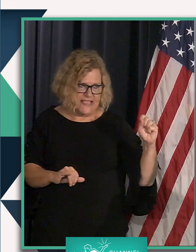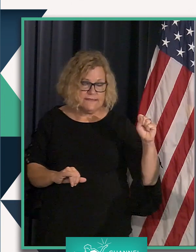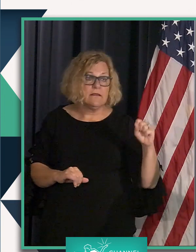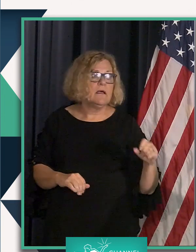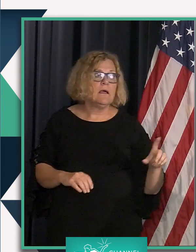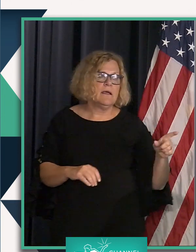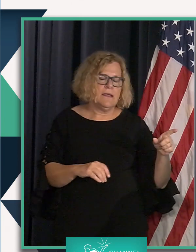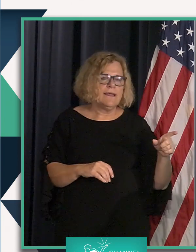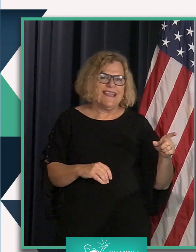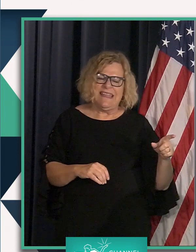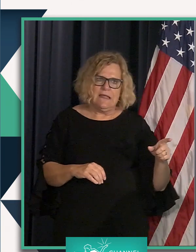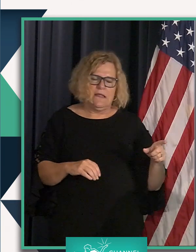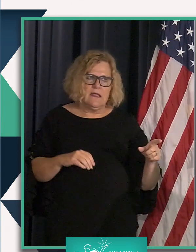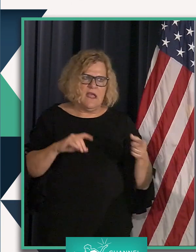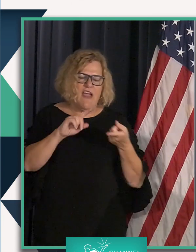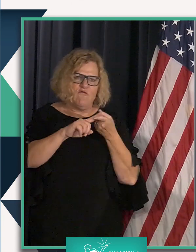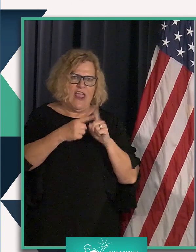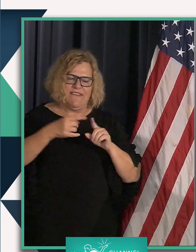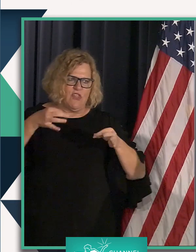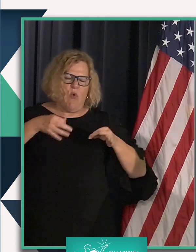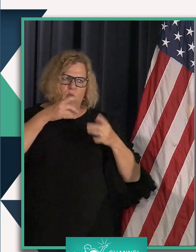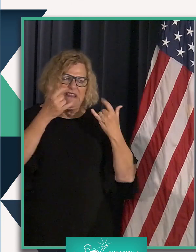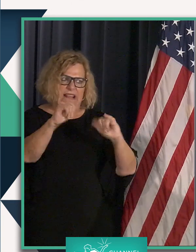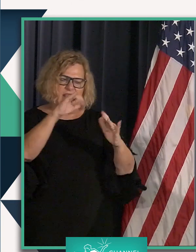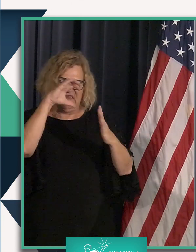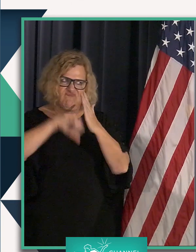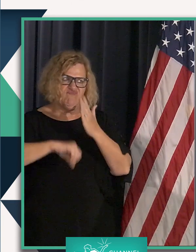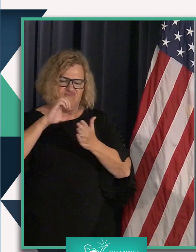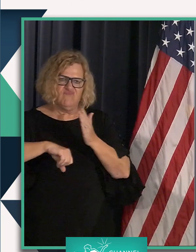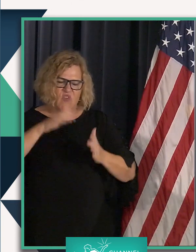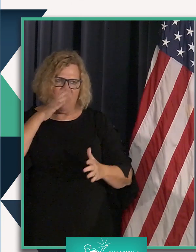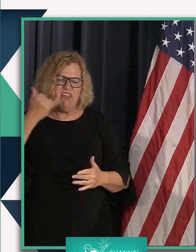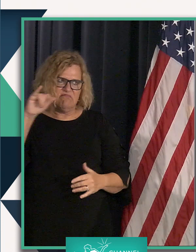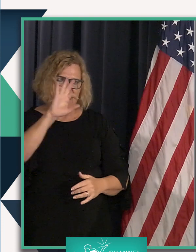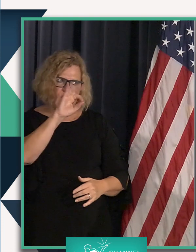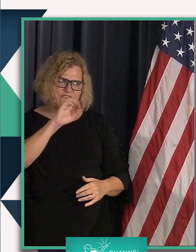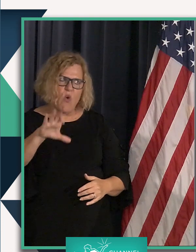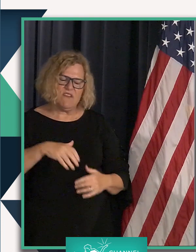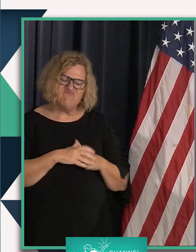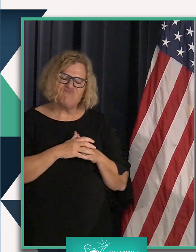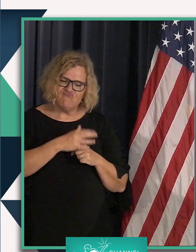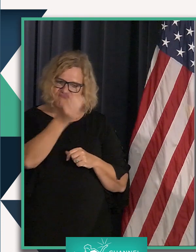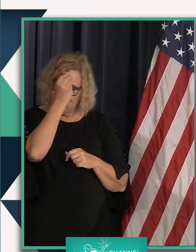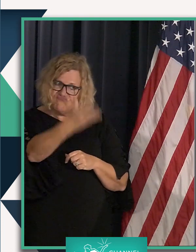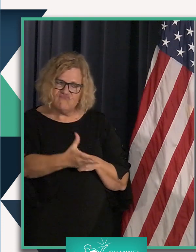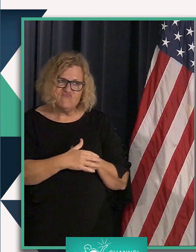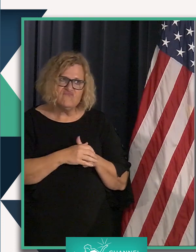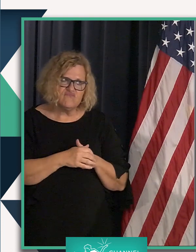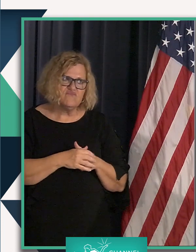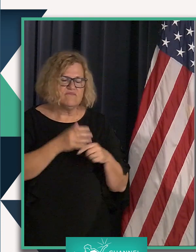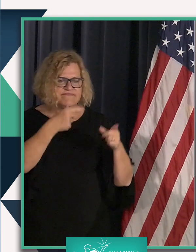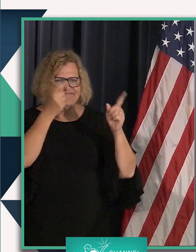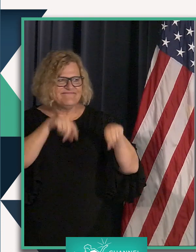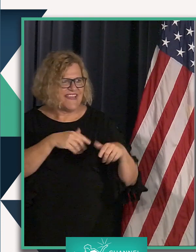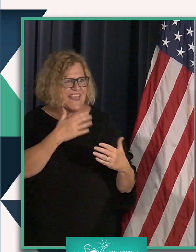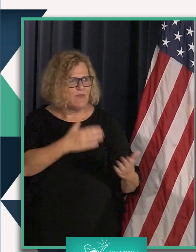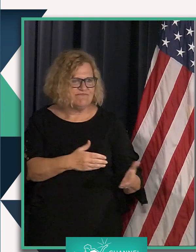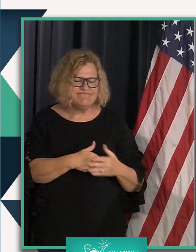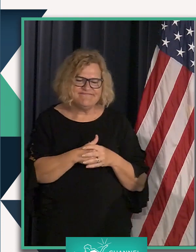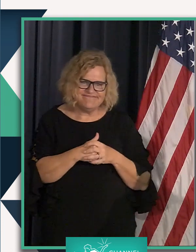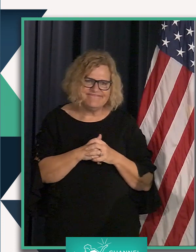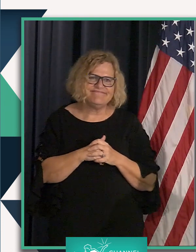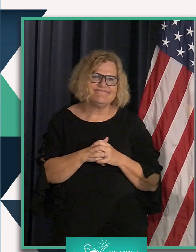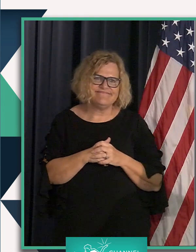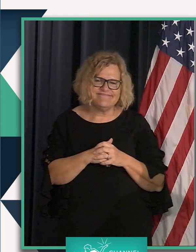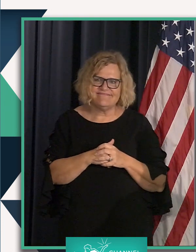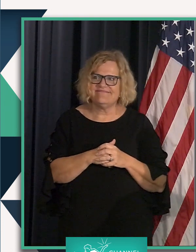Nothing stops the friend of the court Correct. I from agree. garnishing payments. So this, I agree. yeah, okay. Okay, thank you.